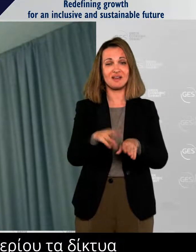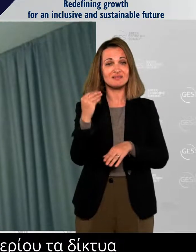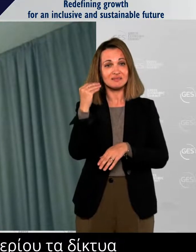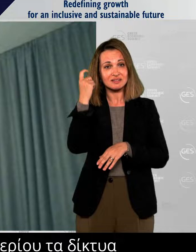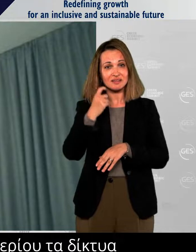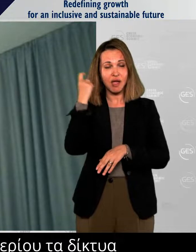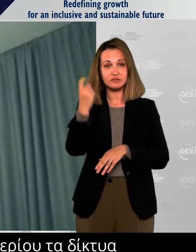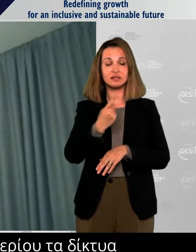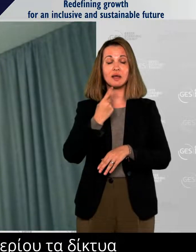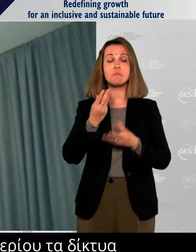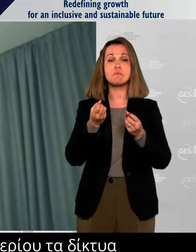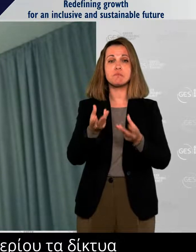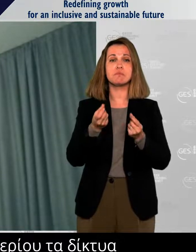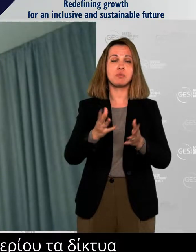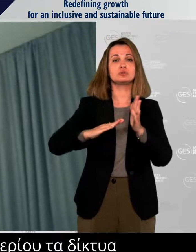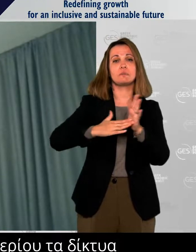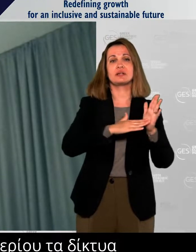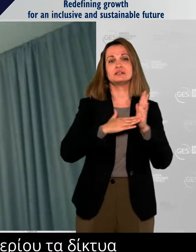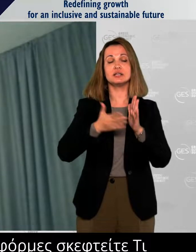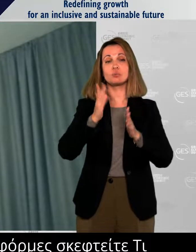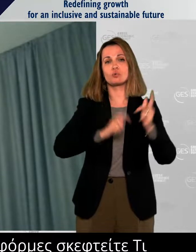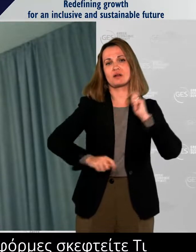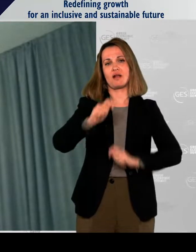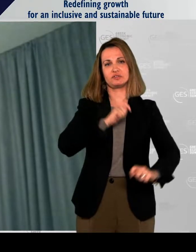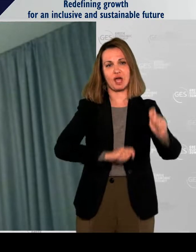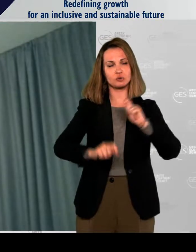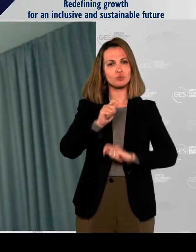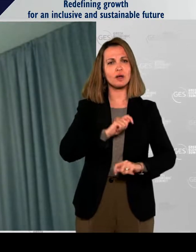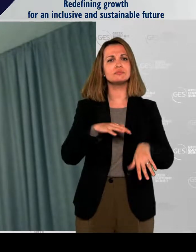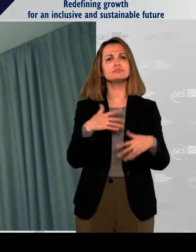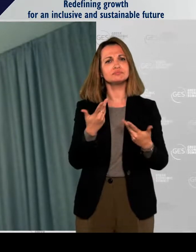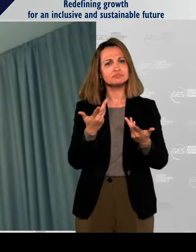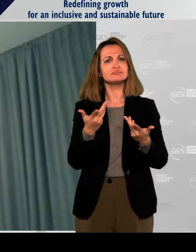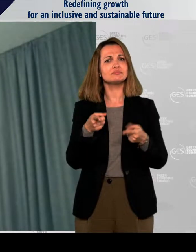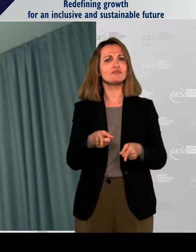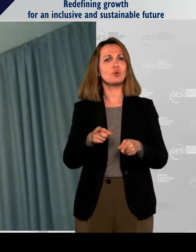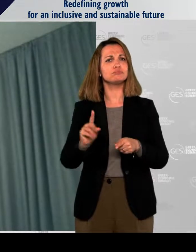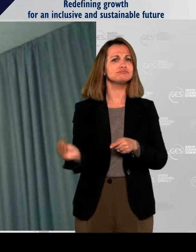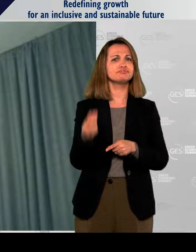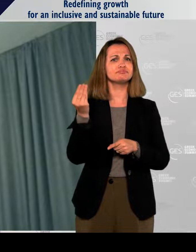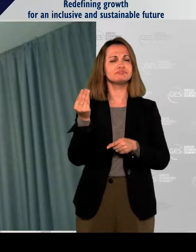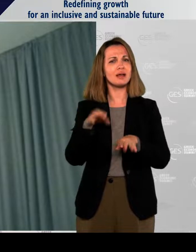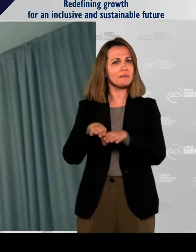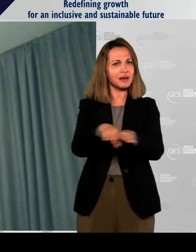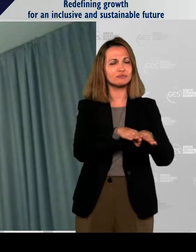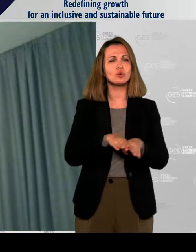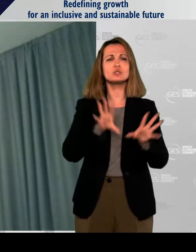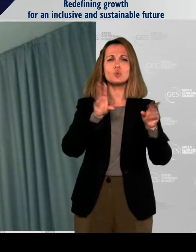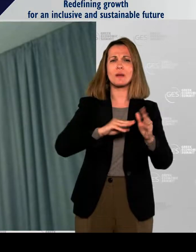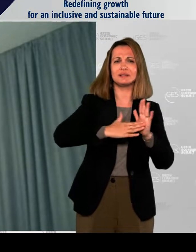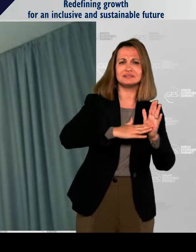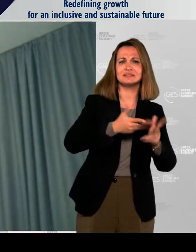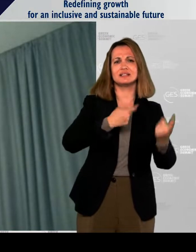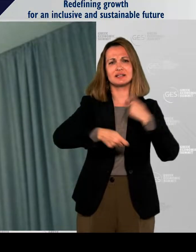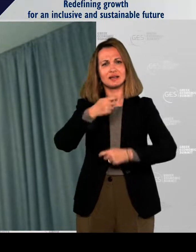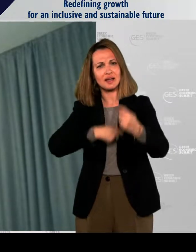to public sector, to cities, to companies. That's the way we see it. Think about what we can do